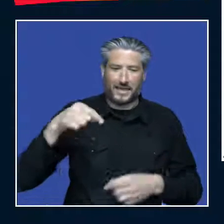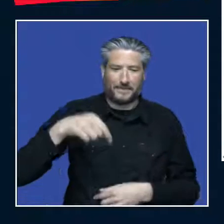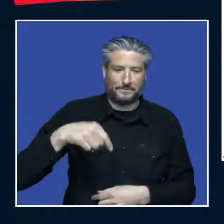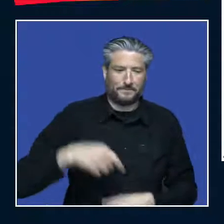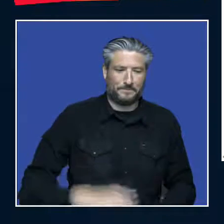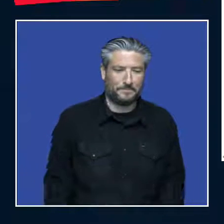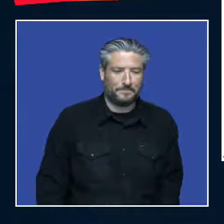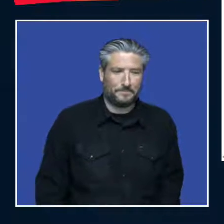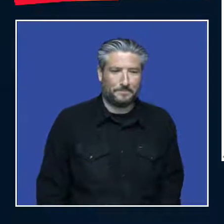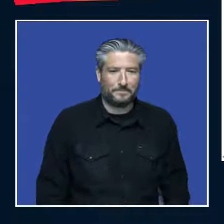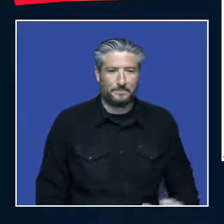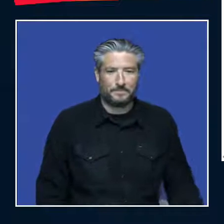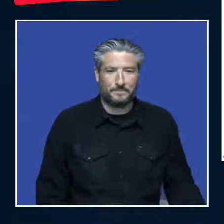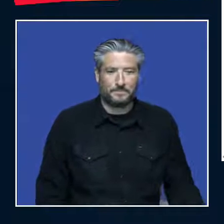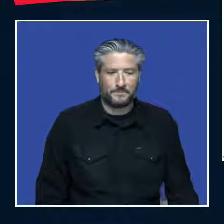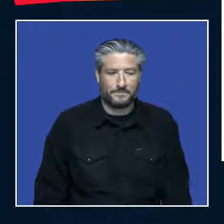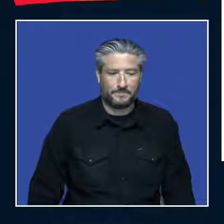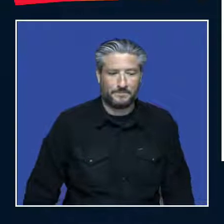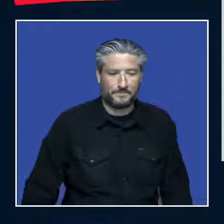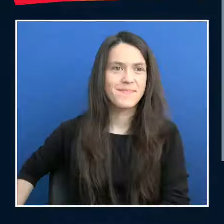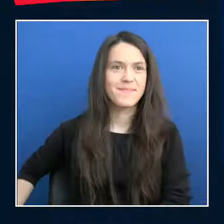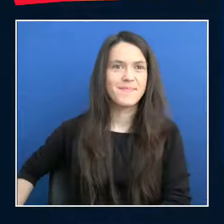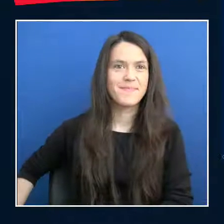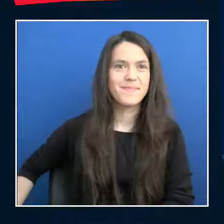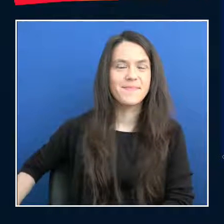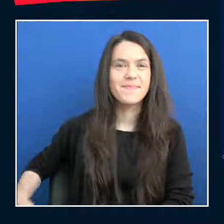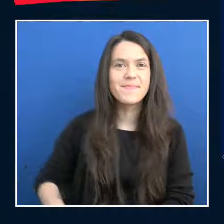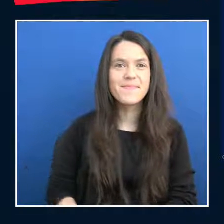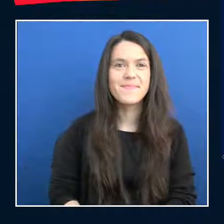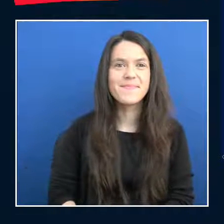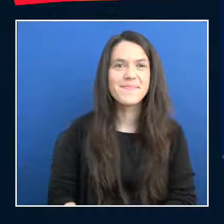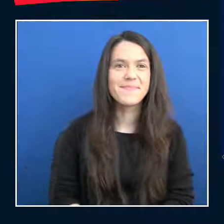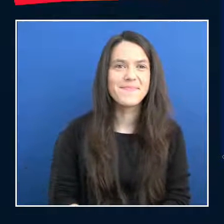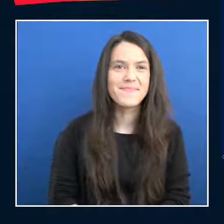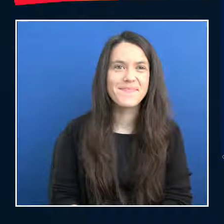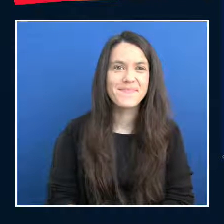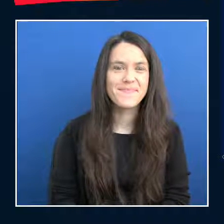So, and you can also deploy a whole stack that's working.